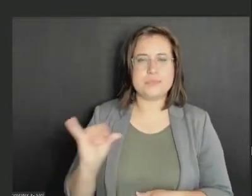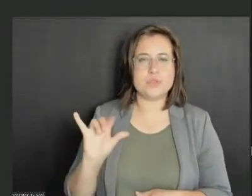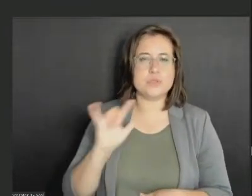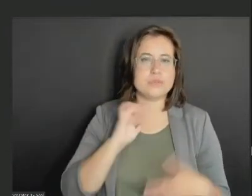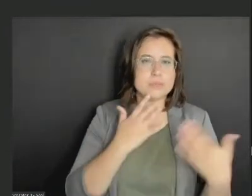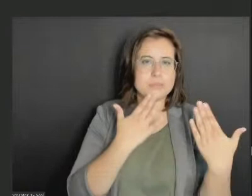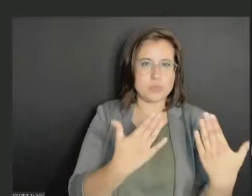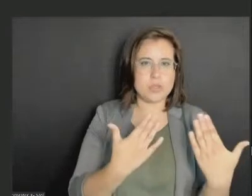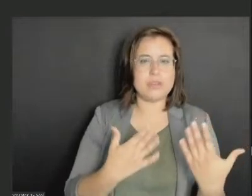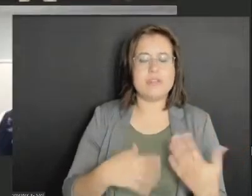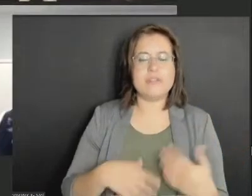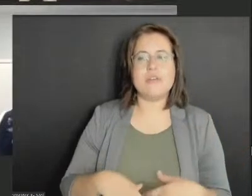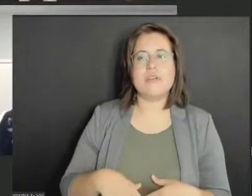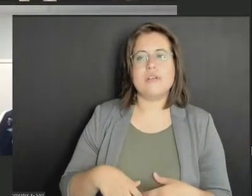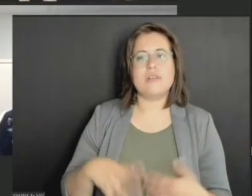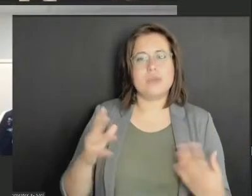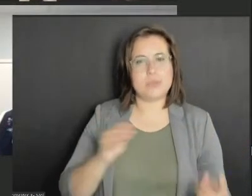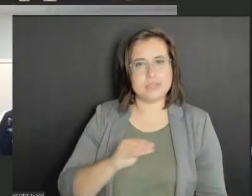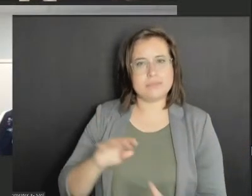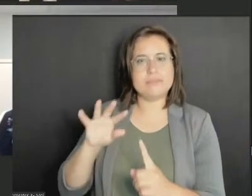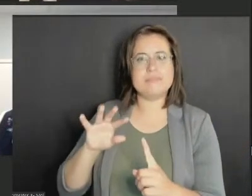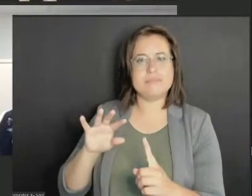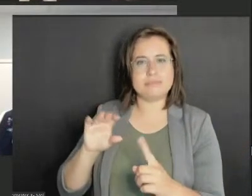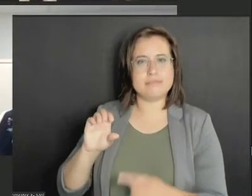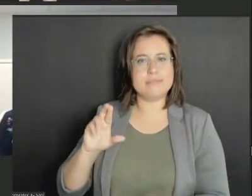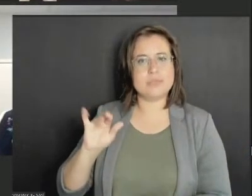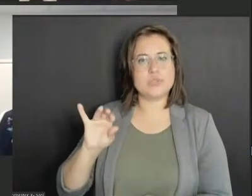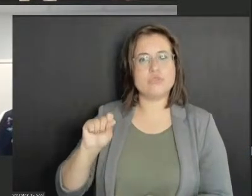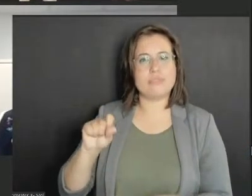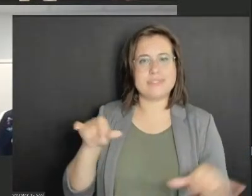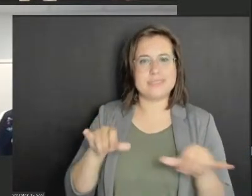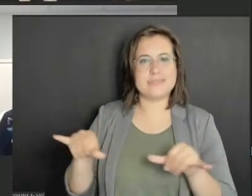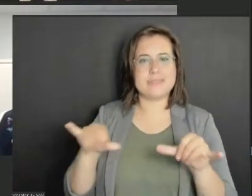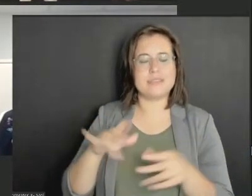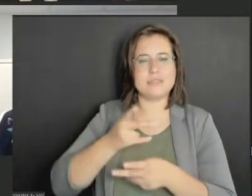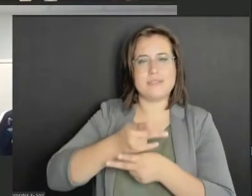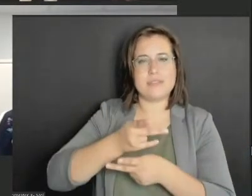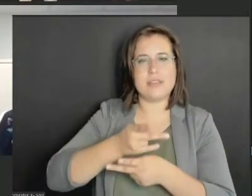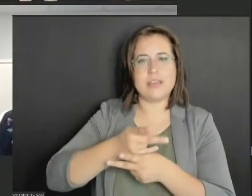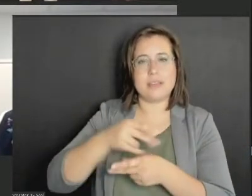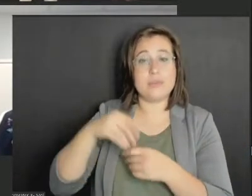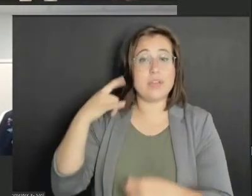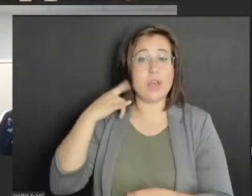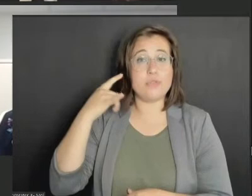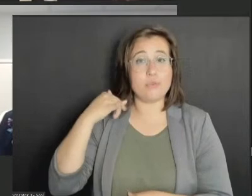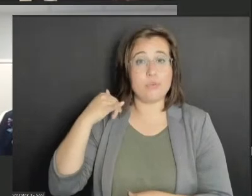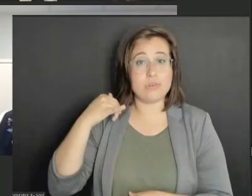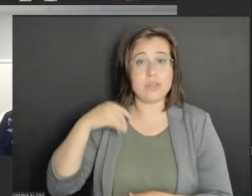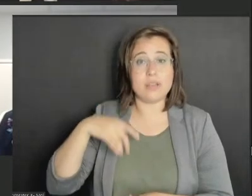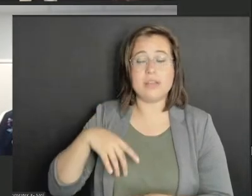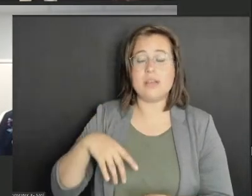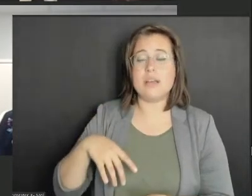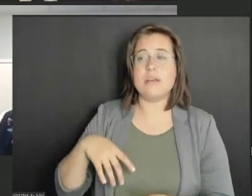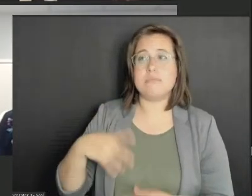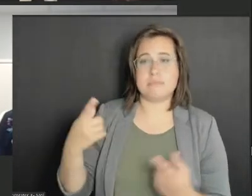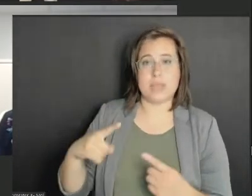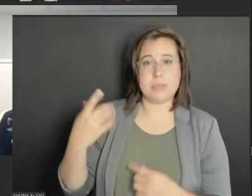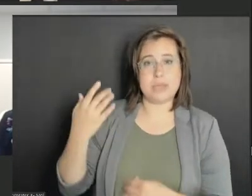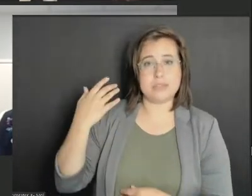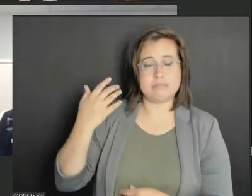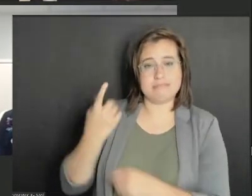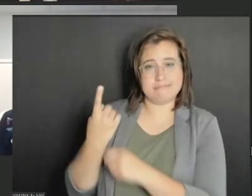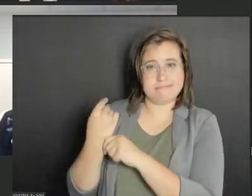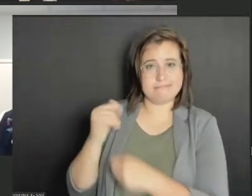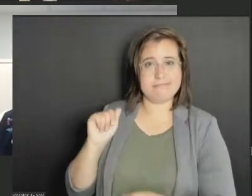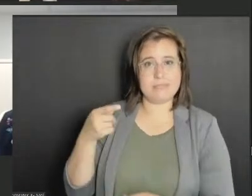the recommendation related to crisis standards of care. In California, in April of last